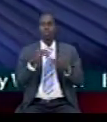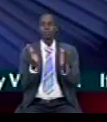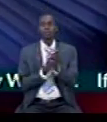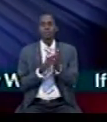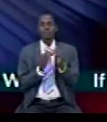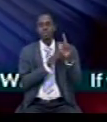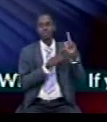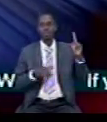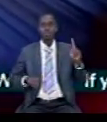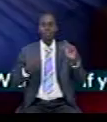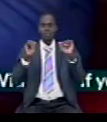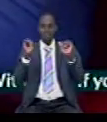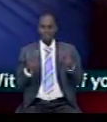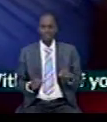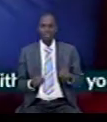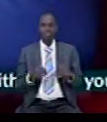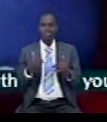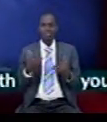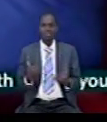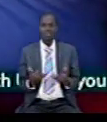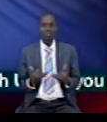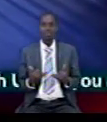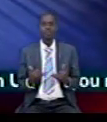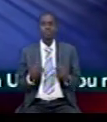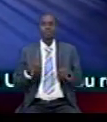I can now preach in the pulpit,